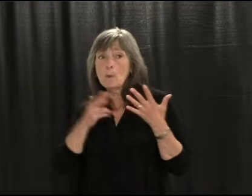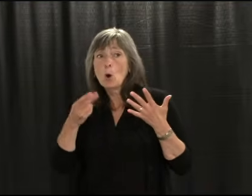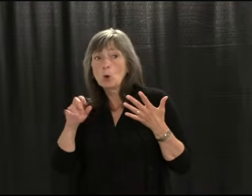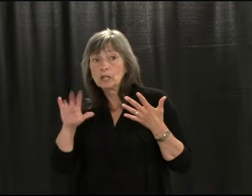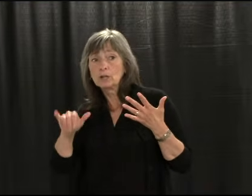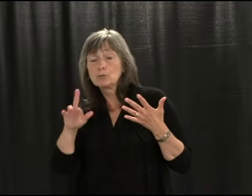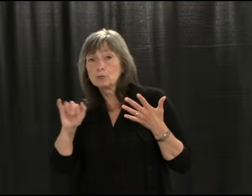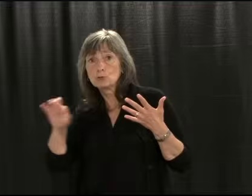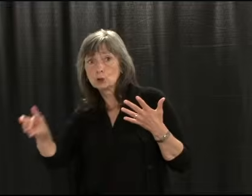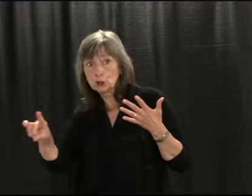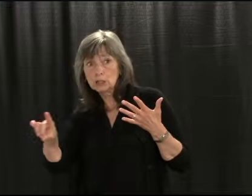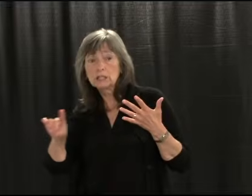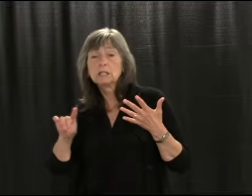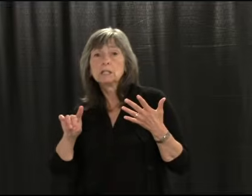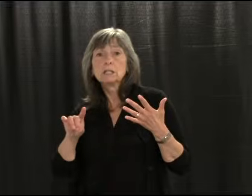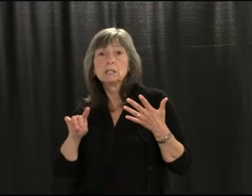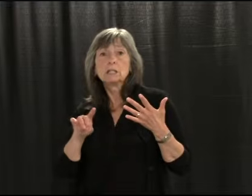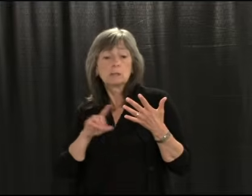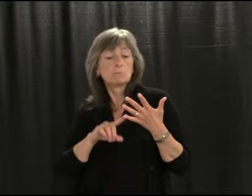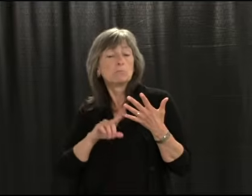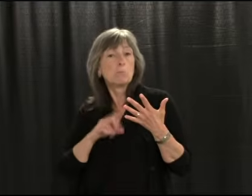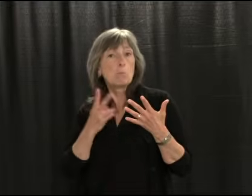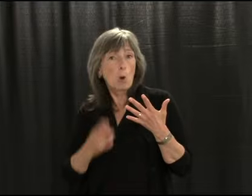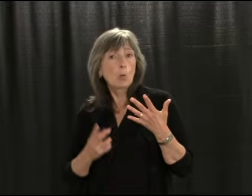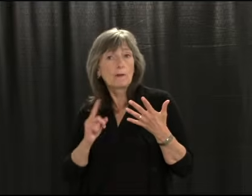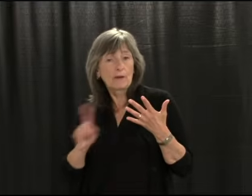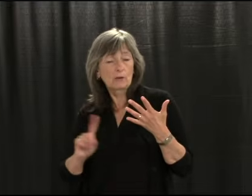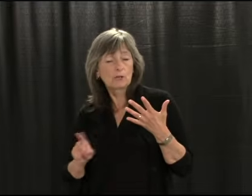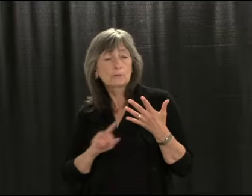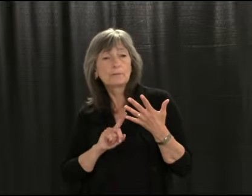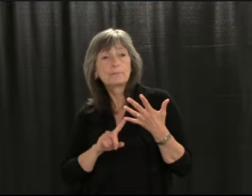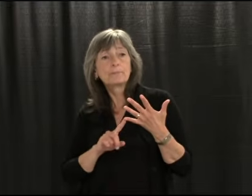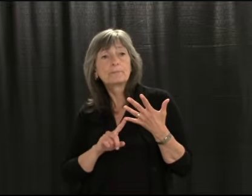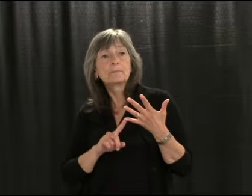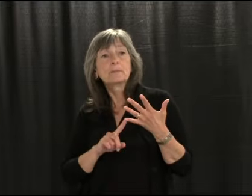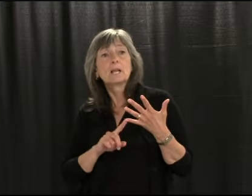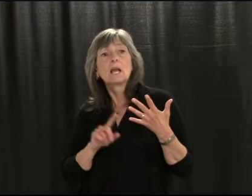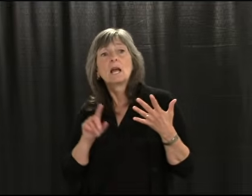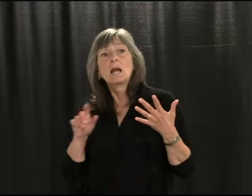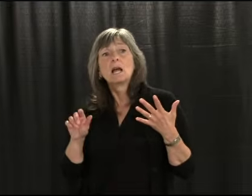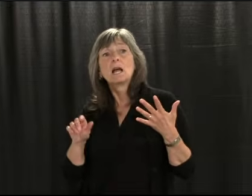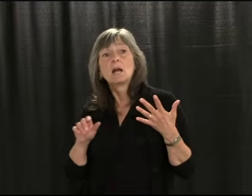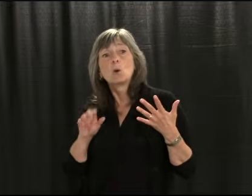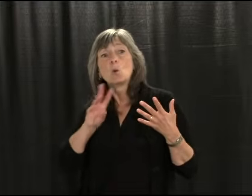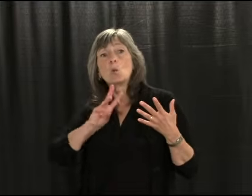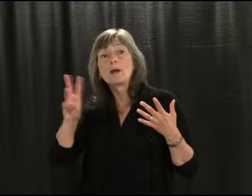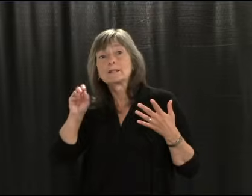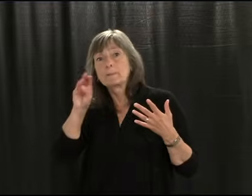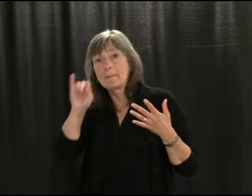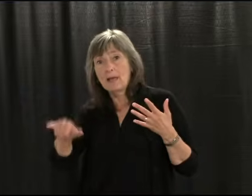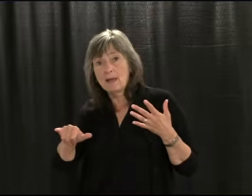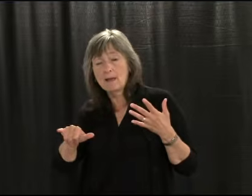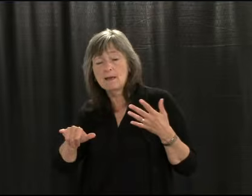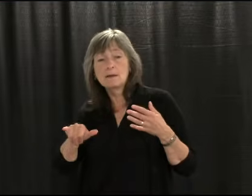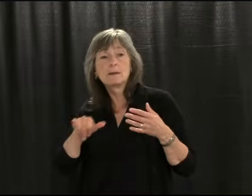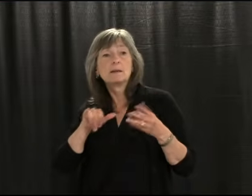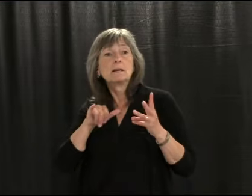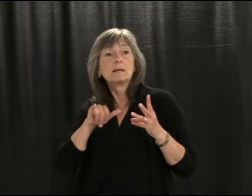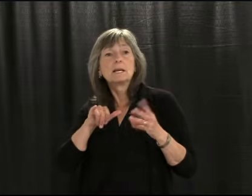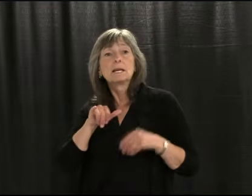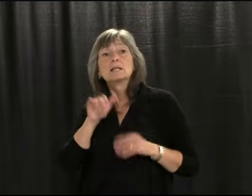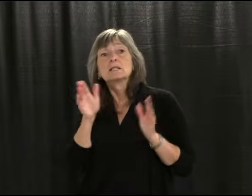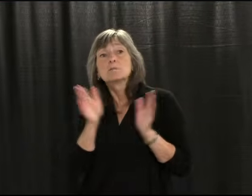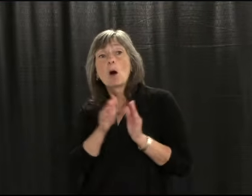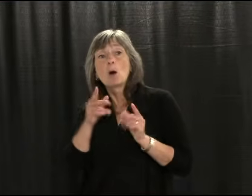that were mentioned in both evacuation orders, and the unincorporated area of Western Bay, the town of Small